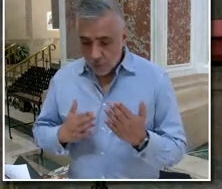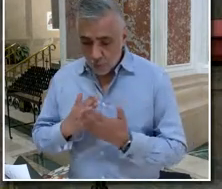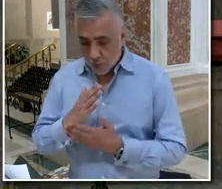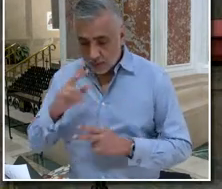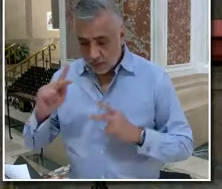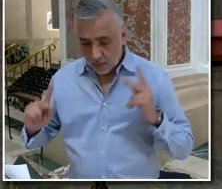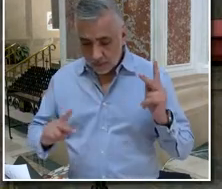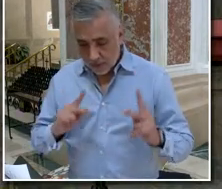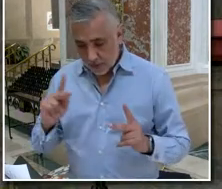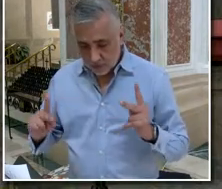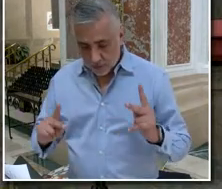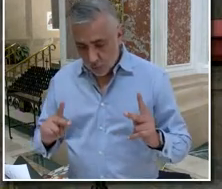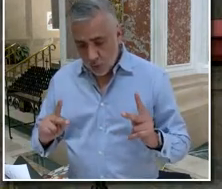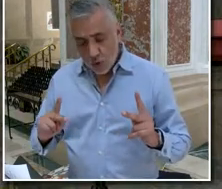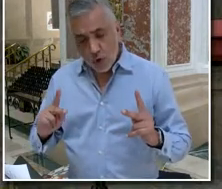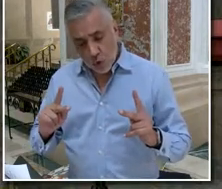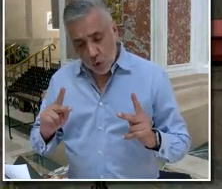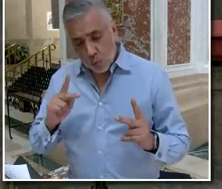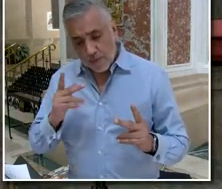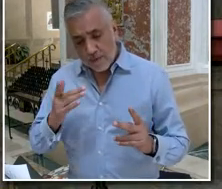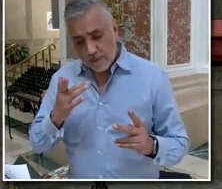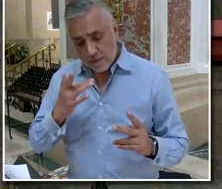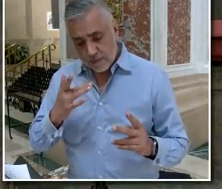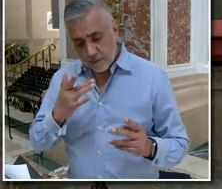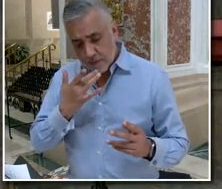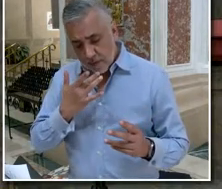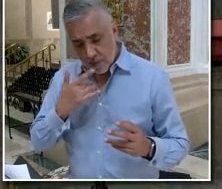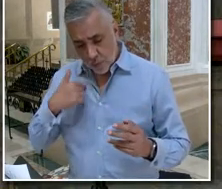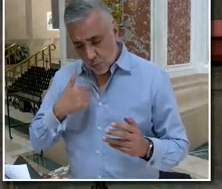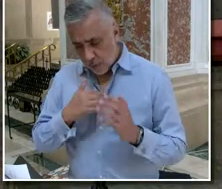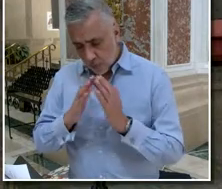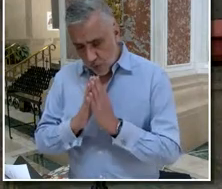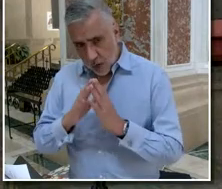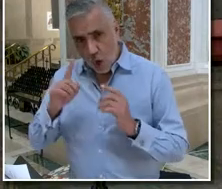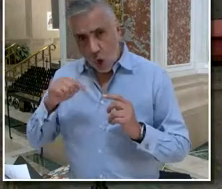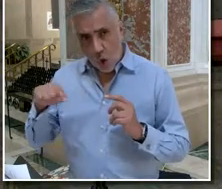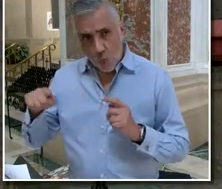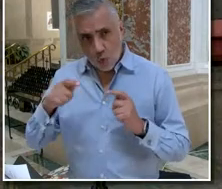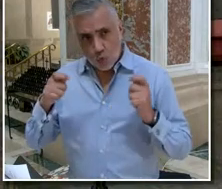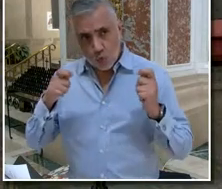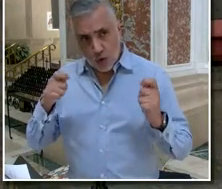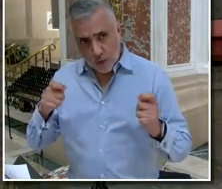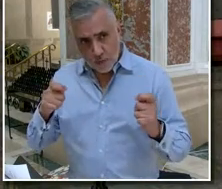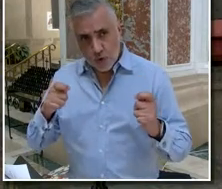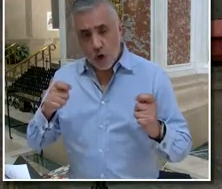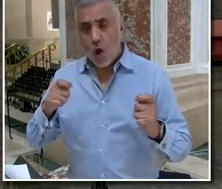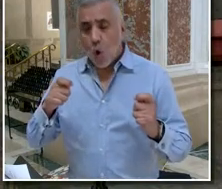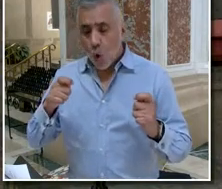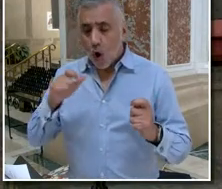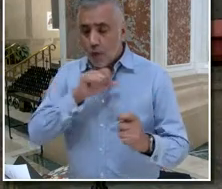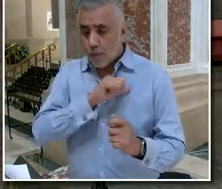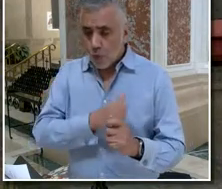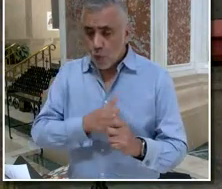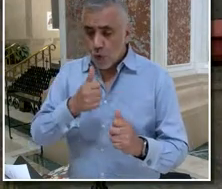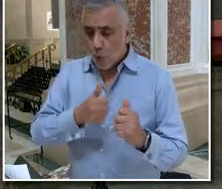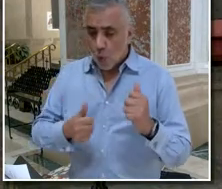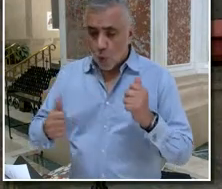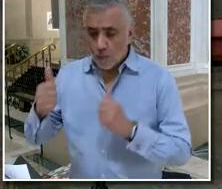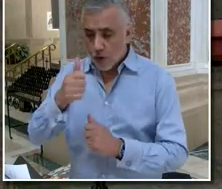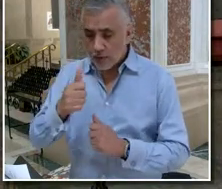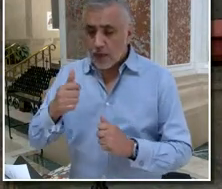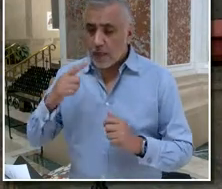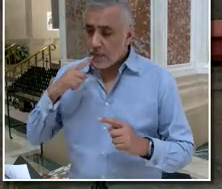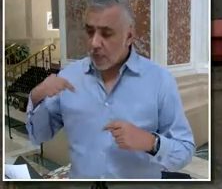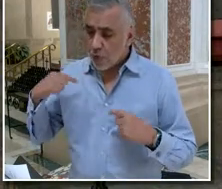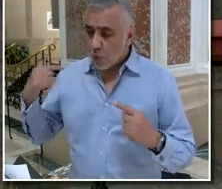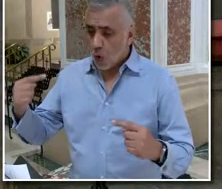people, look with favor, we pray, on those who govern with authority over us, that throughout